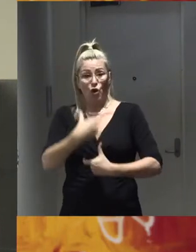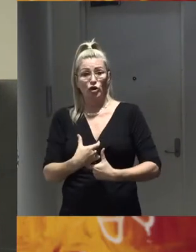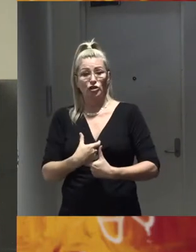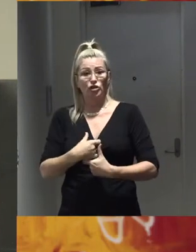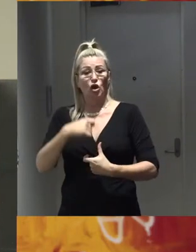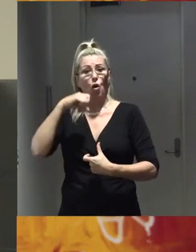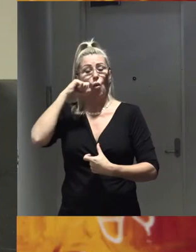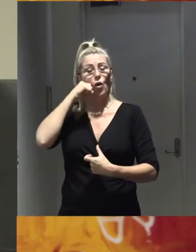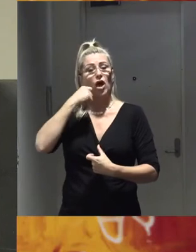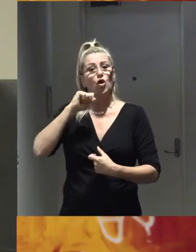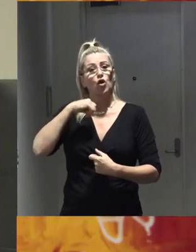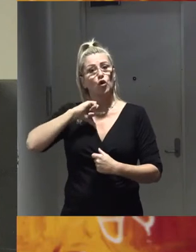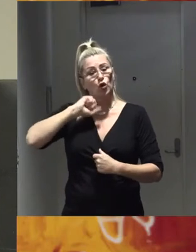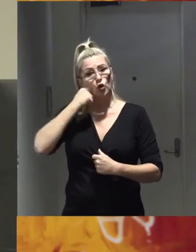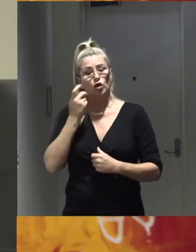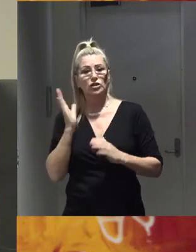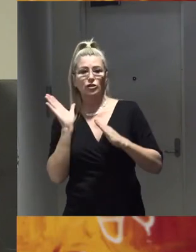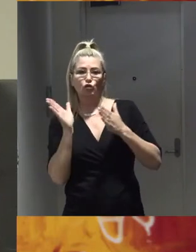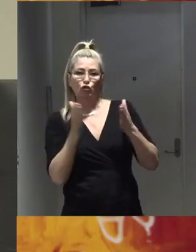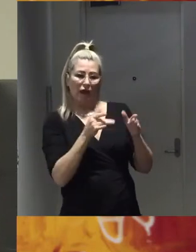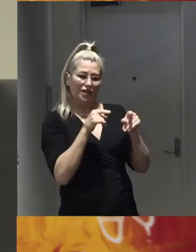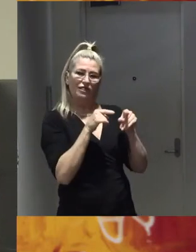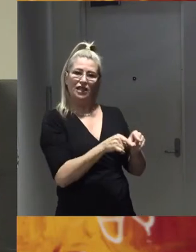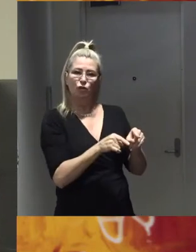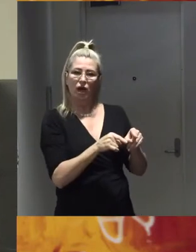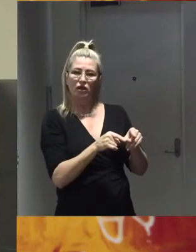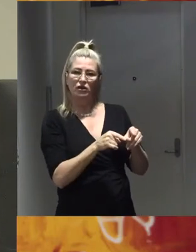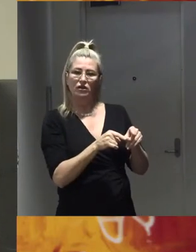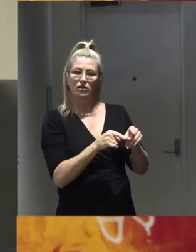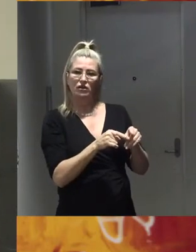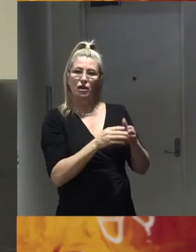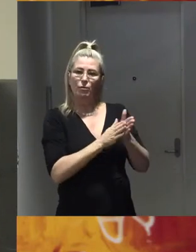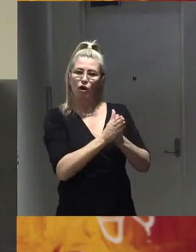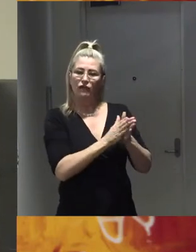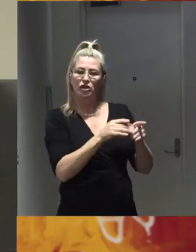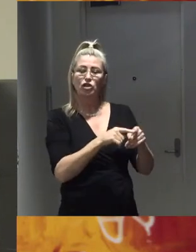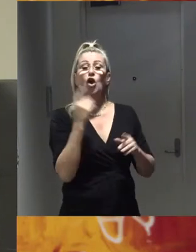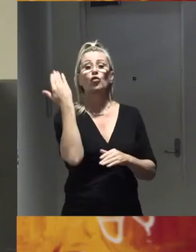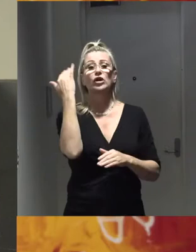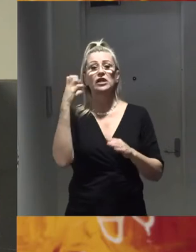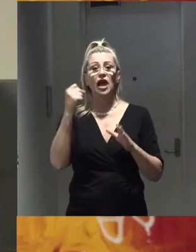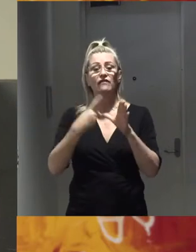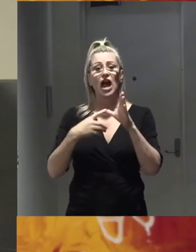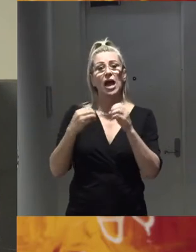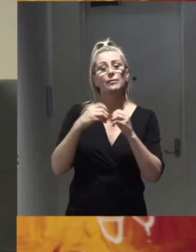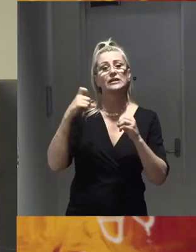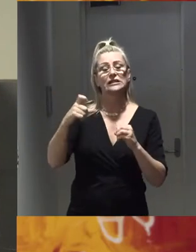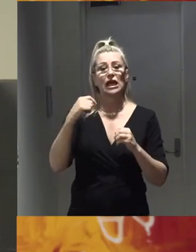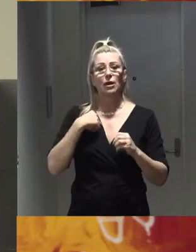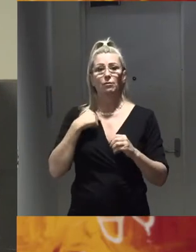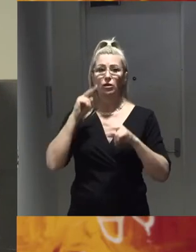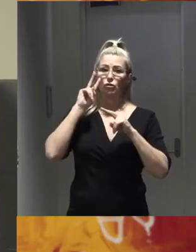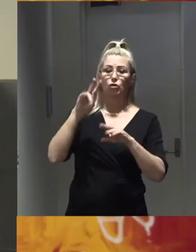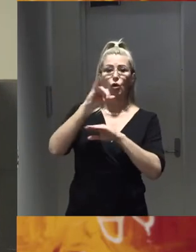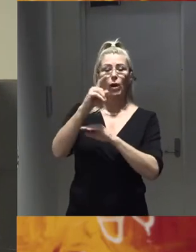gravitates towards their inner authentic self. In a recent ABC documentary, I was struck by the artist Fred